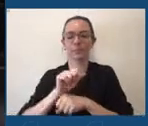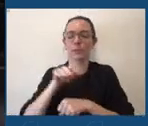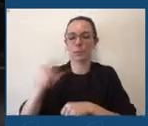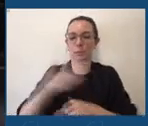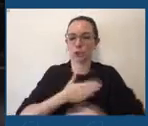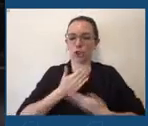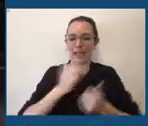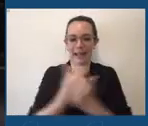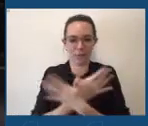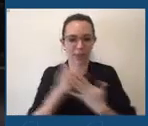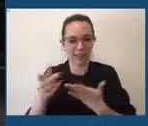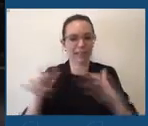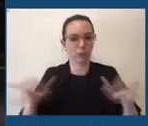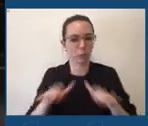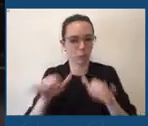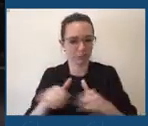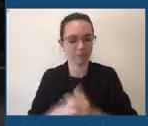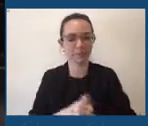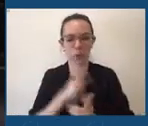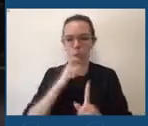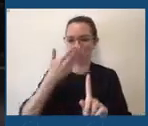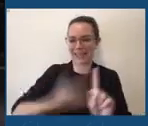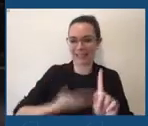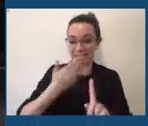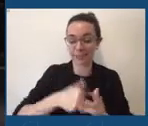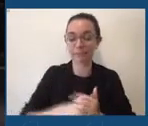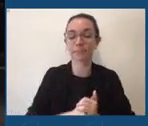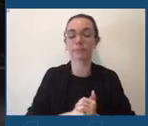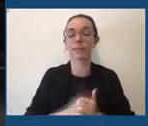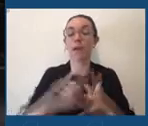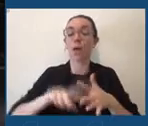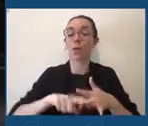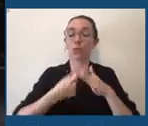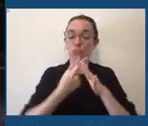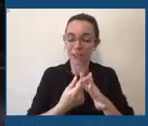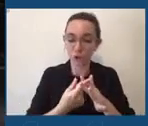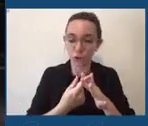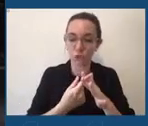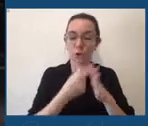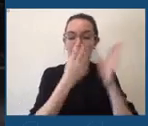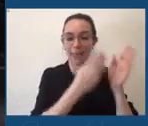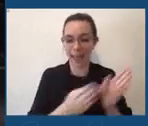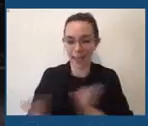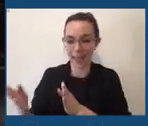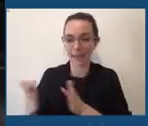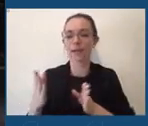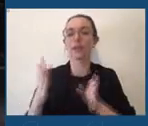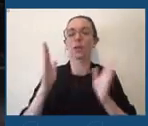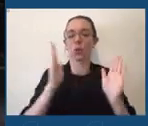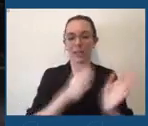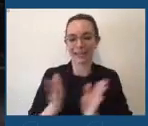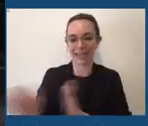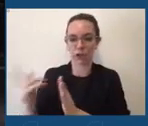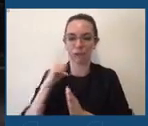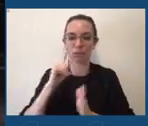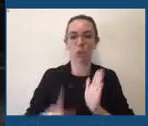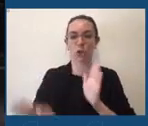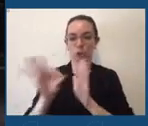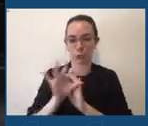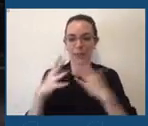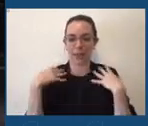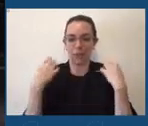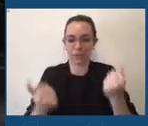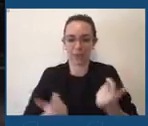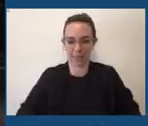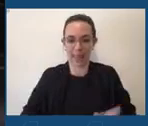is. The original premise and the original plan and organization for Choose Healthy Life involved 5 what